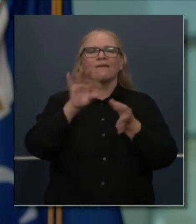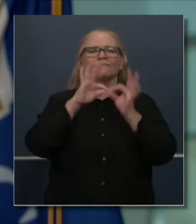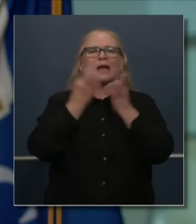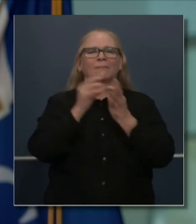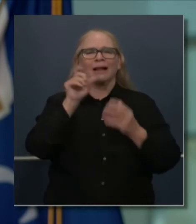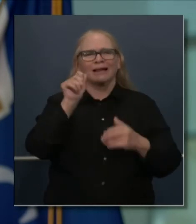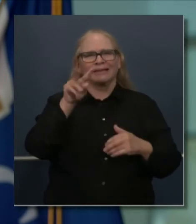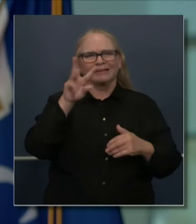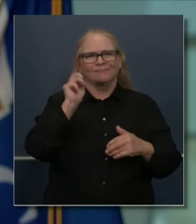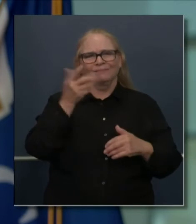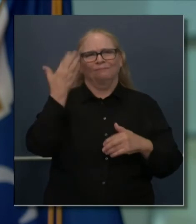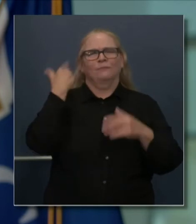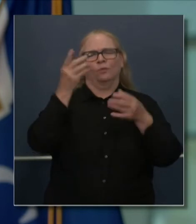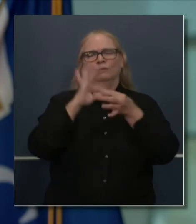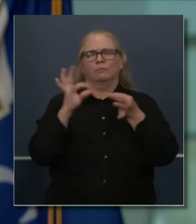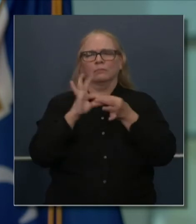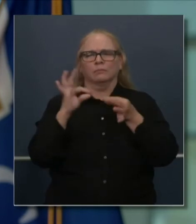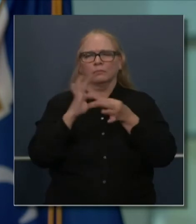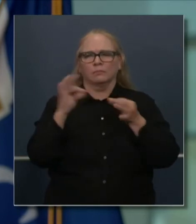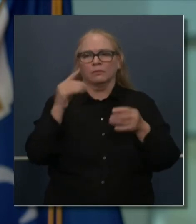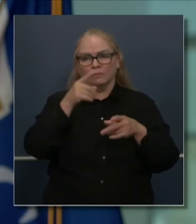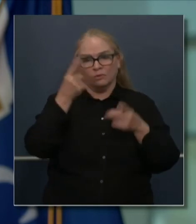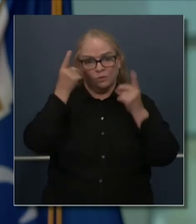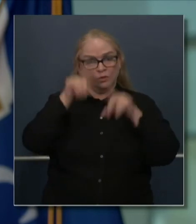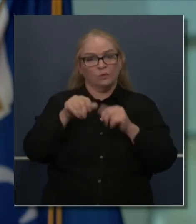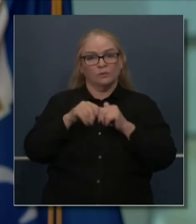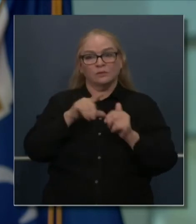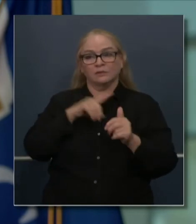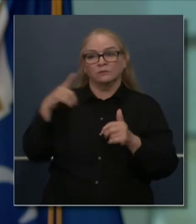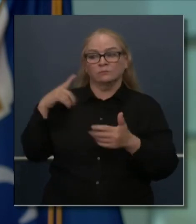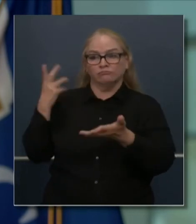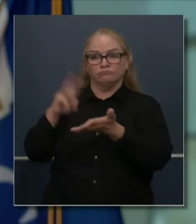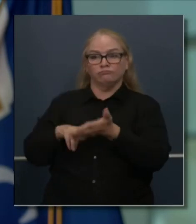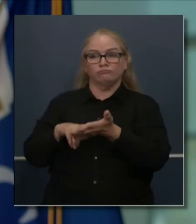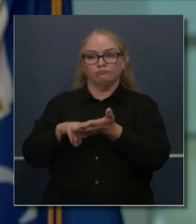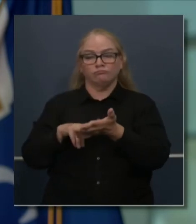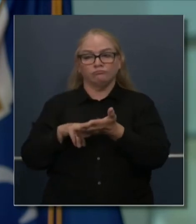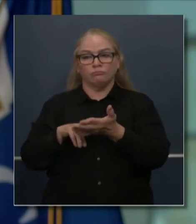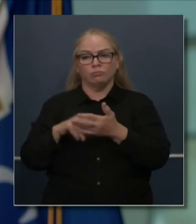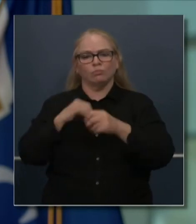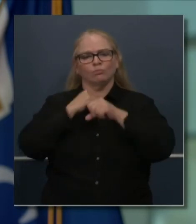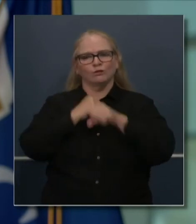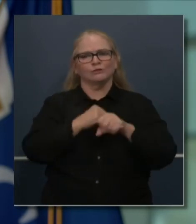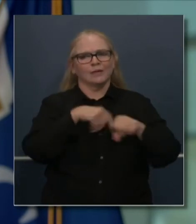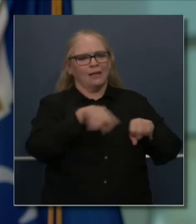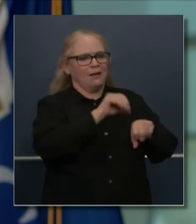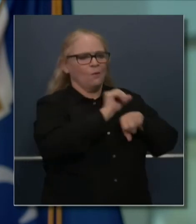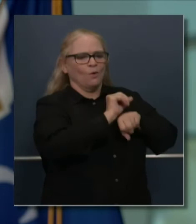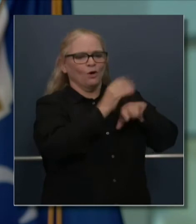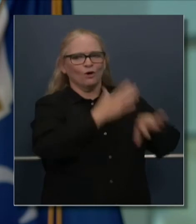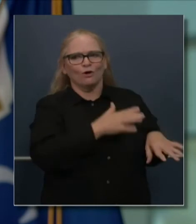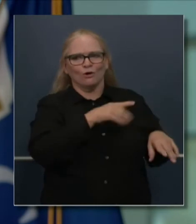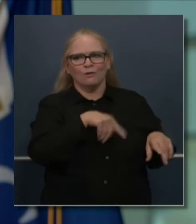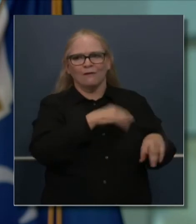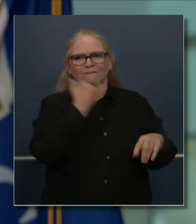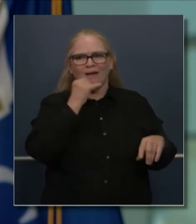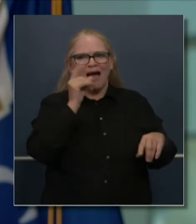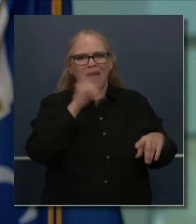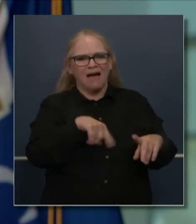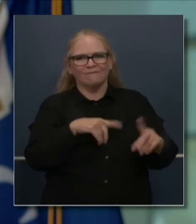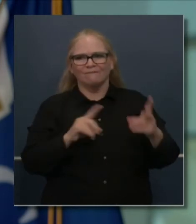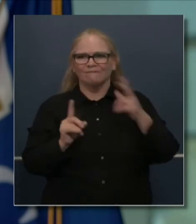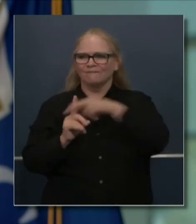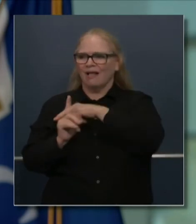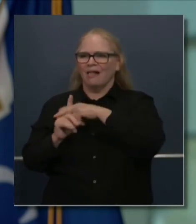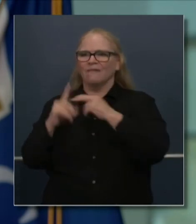legislative leaders to pass a law giving workers job protections if they take family leave. It passed the Senate, but is still pending in the Assembly. And I'm